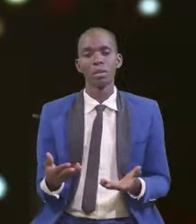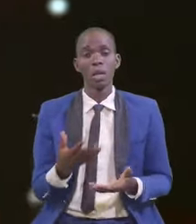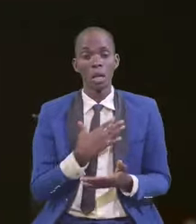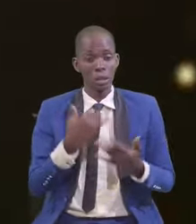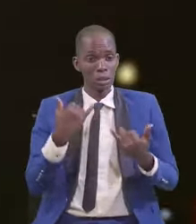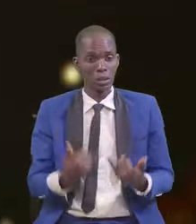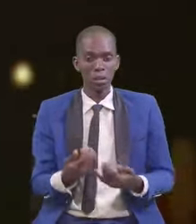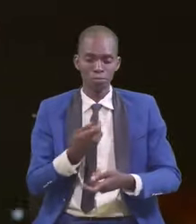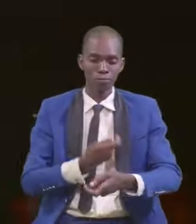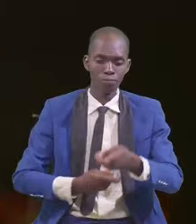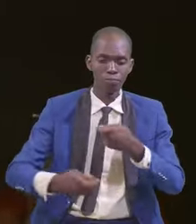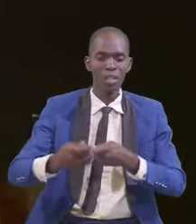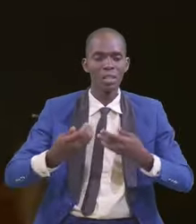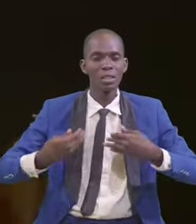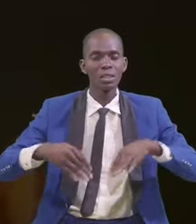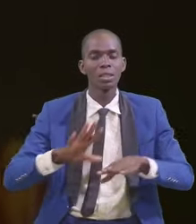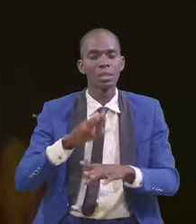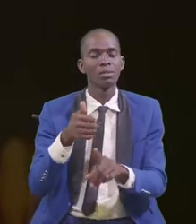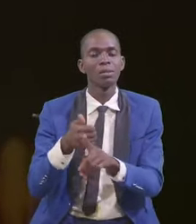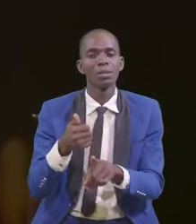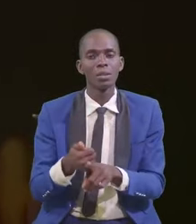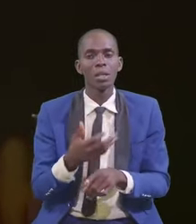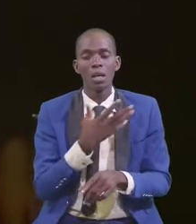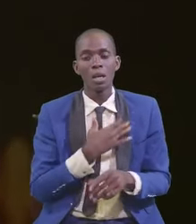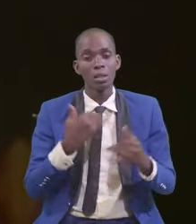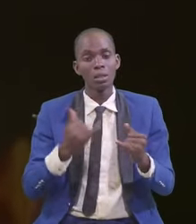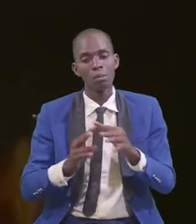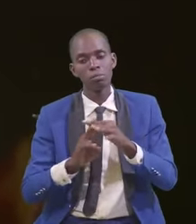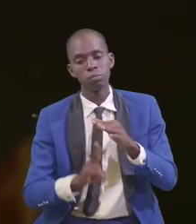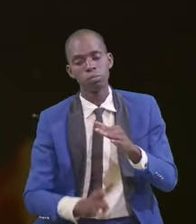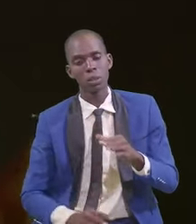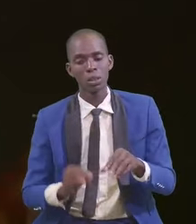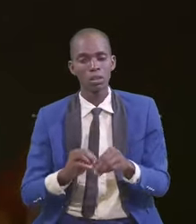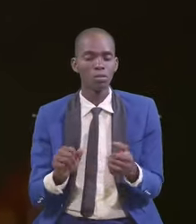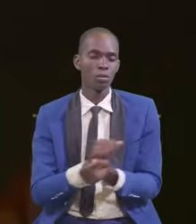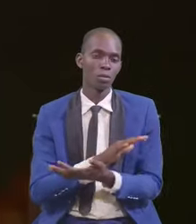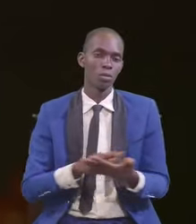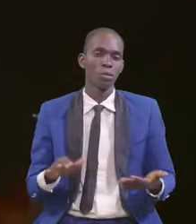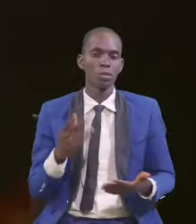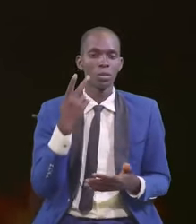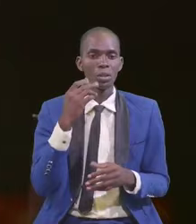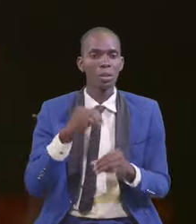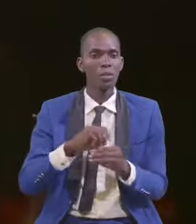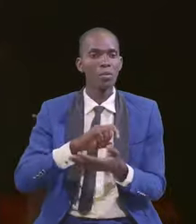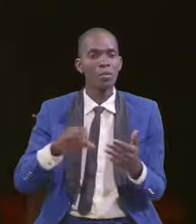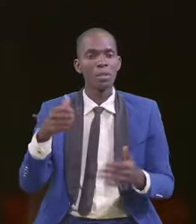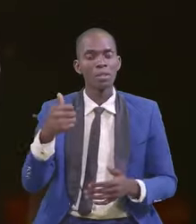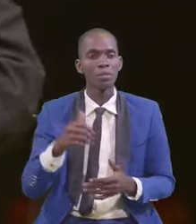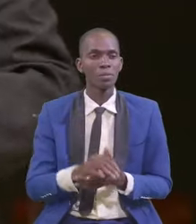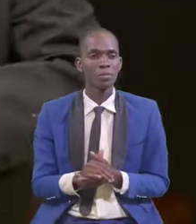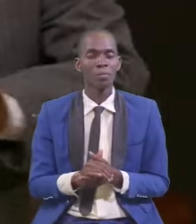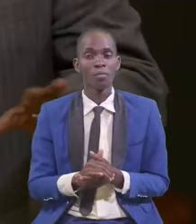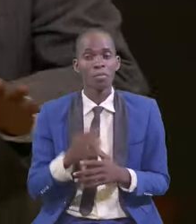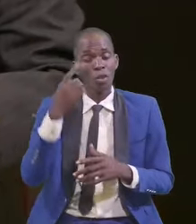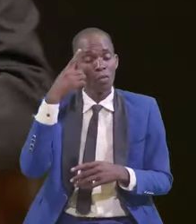themselves they drown they drown in ption and destruction look at verse 10 verse